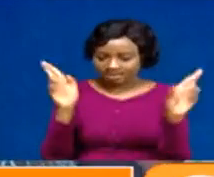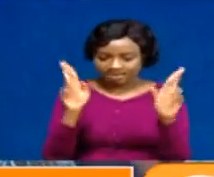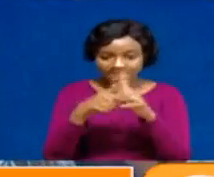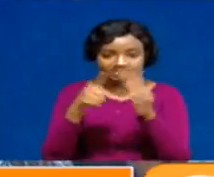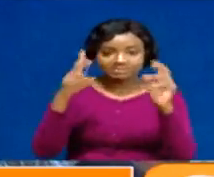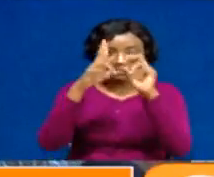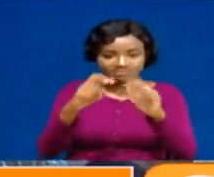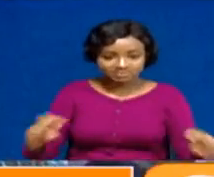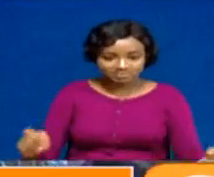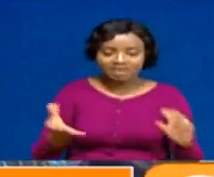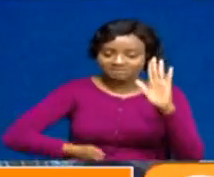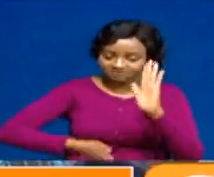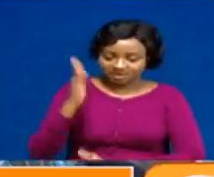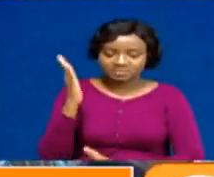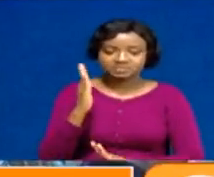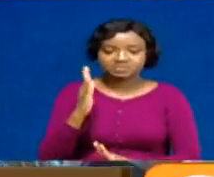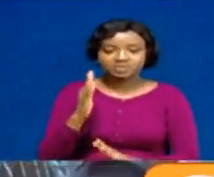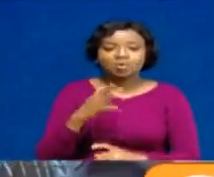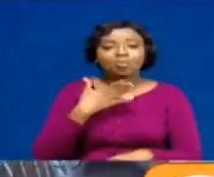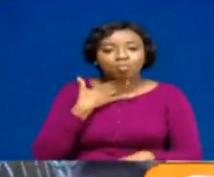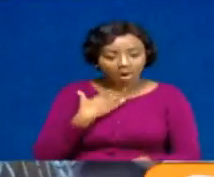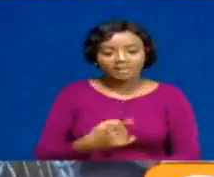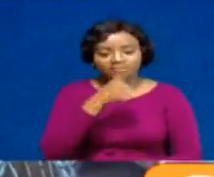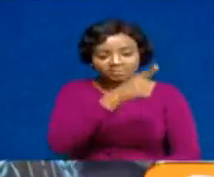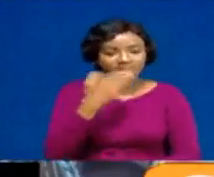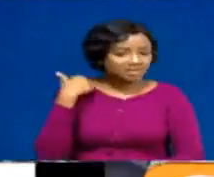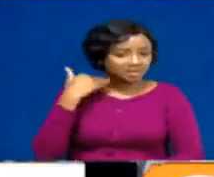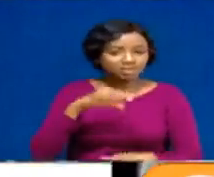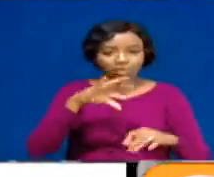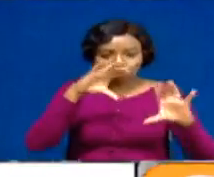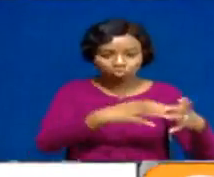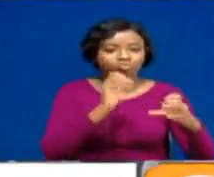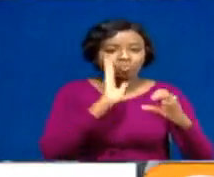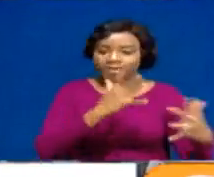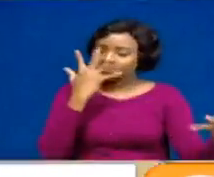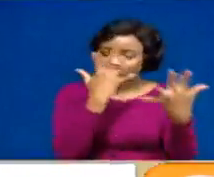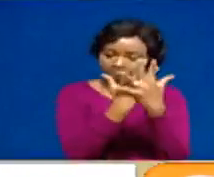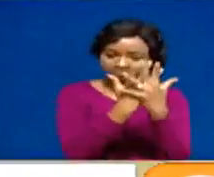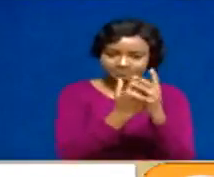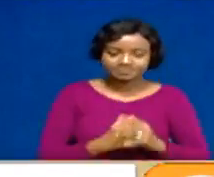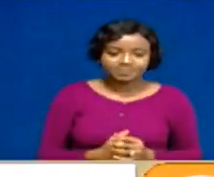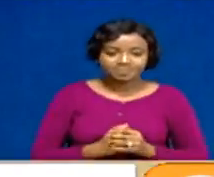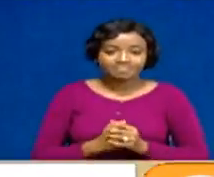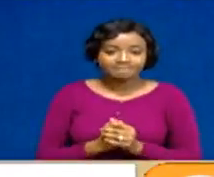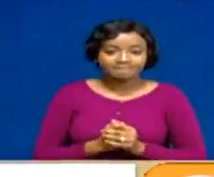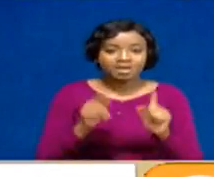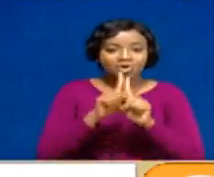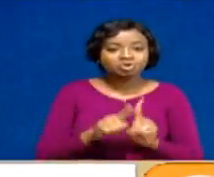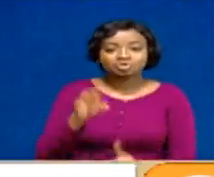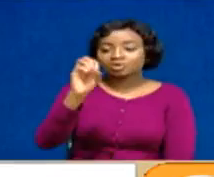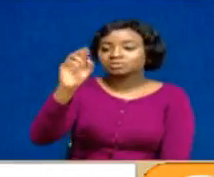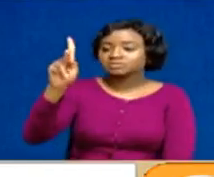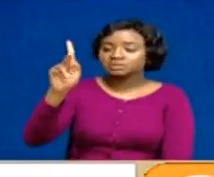tumeanza uchunguzi haraka iwezekanavyo. Na saa yoyote hao majangili watakamatwa. Trans Nzoia West